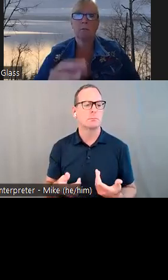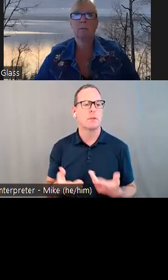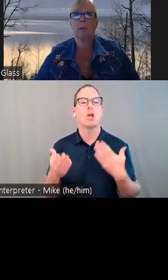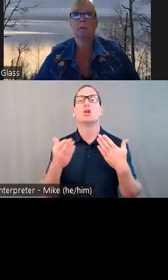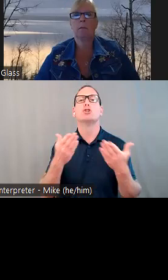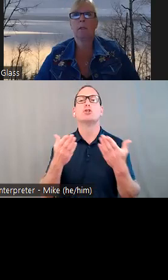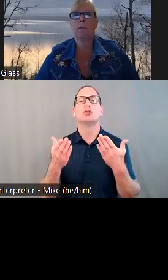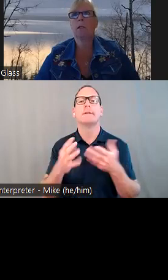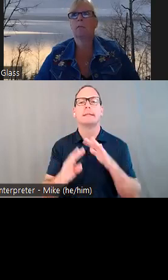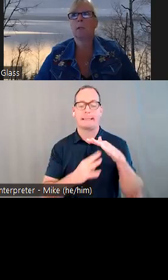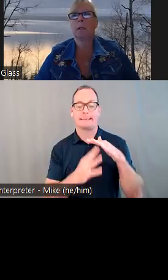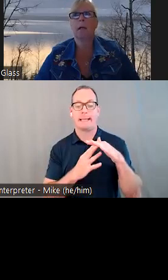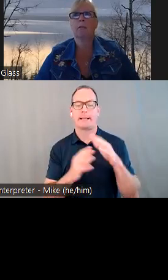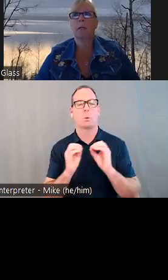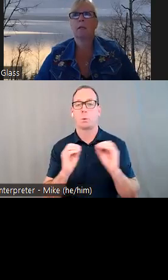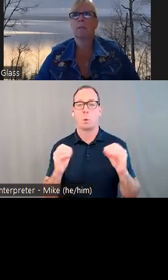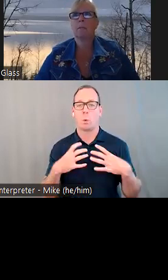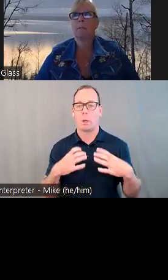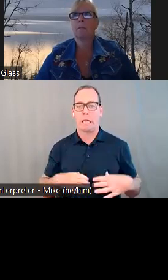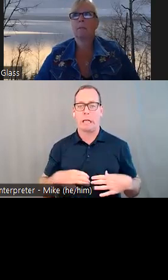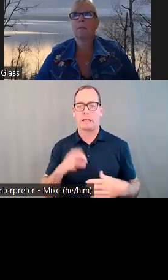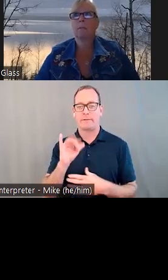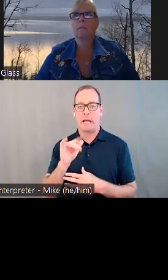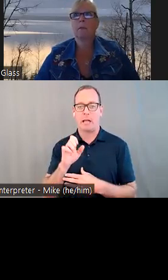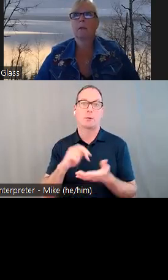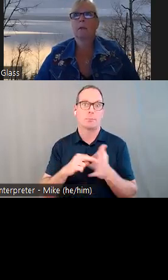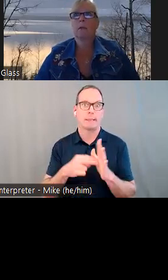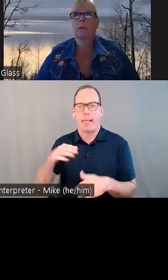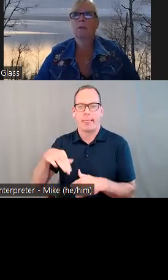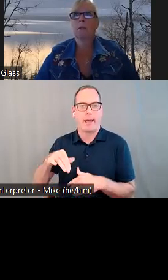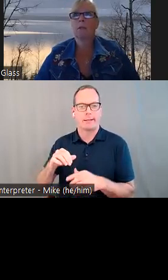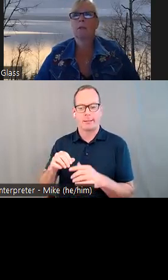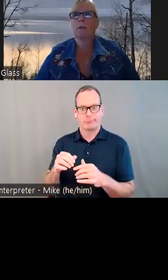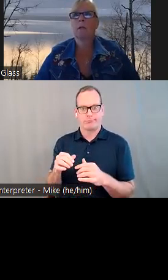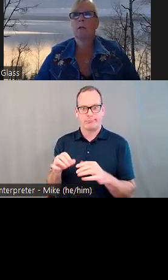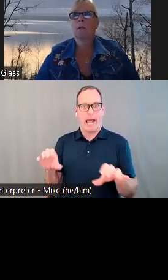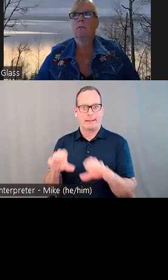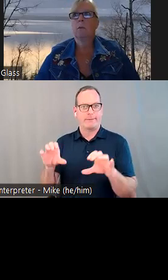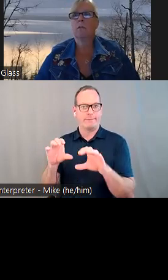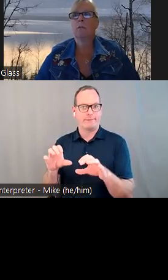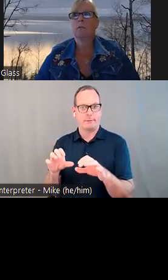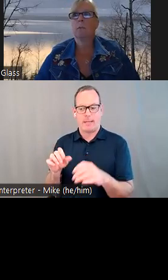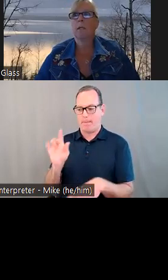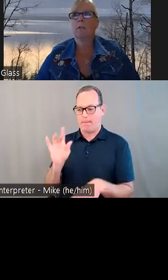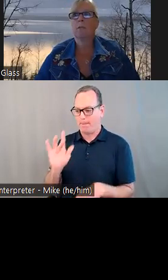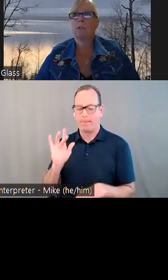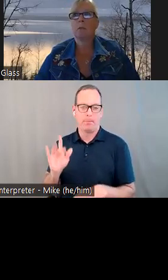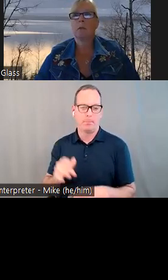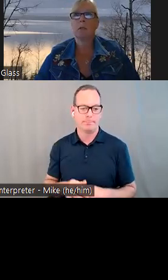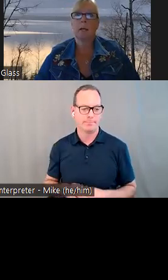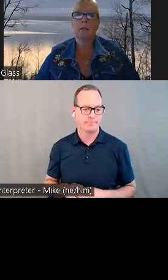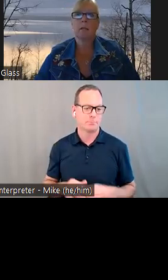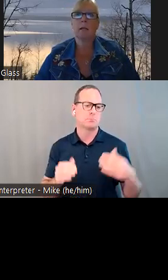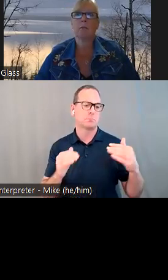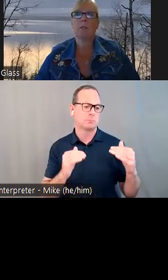it's probably in the middle of being activated. And then also tells you if you have service plans for someone